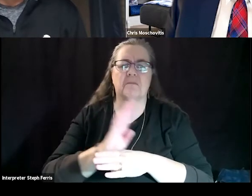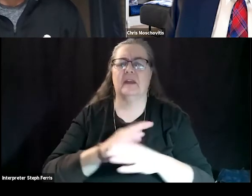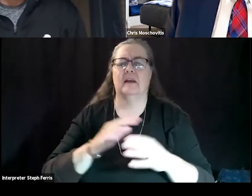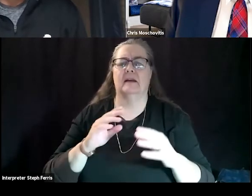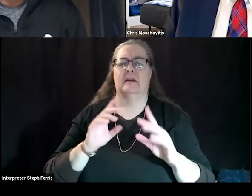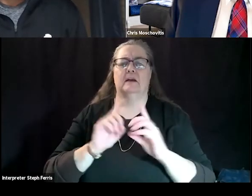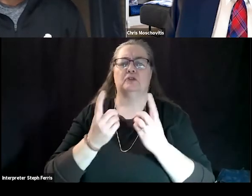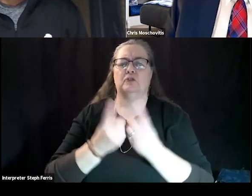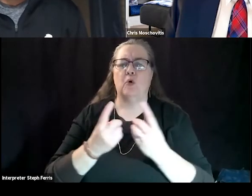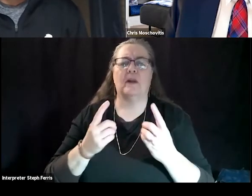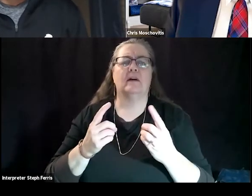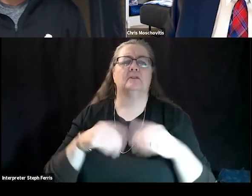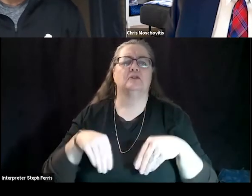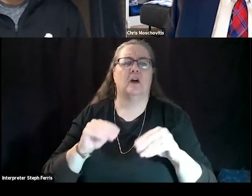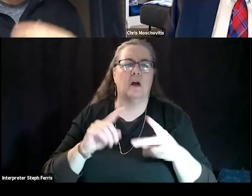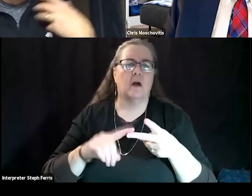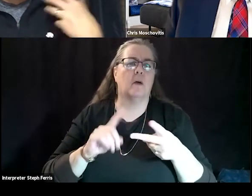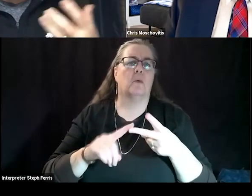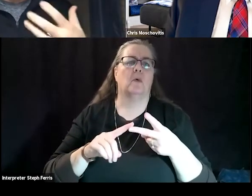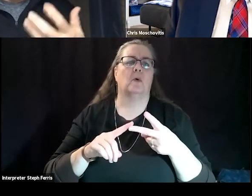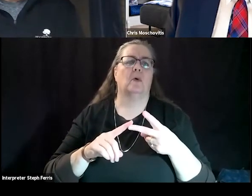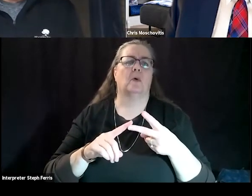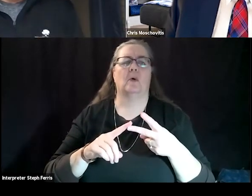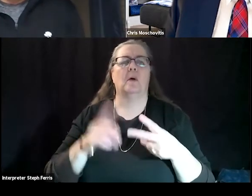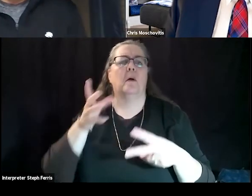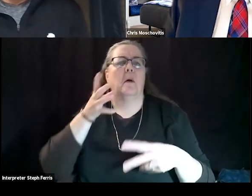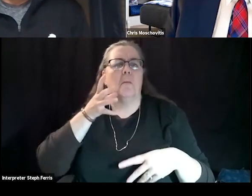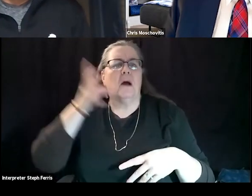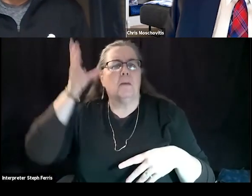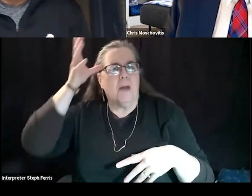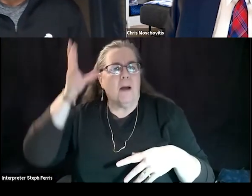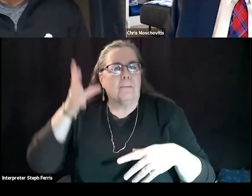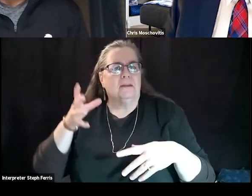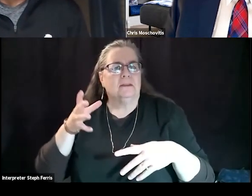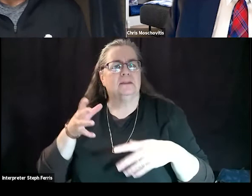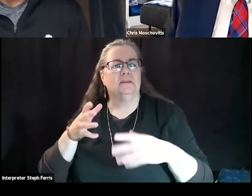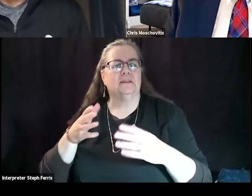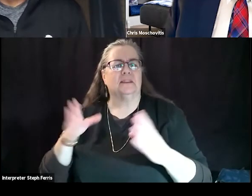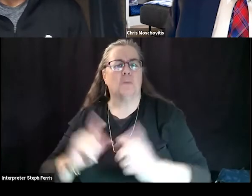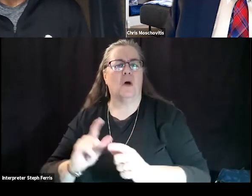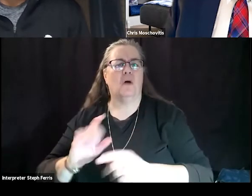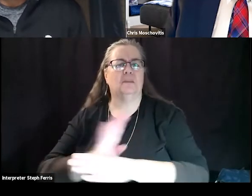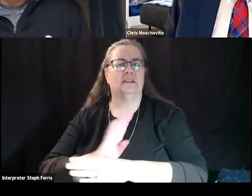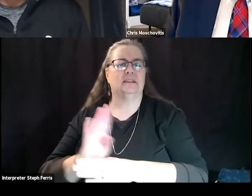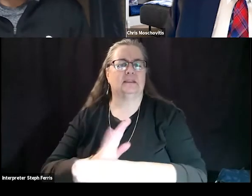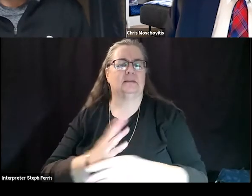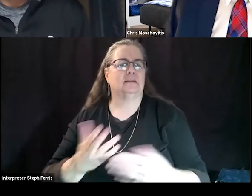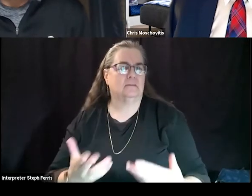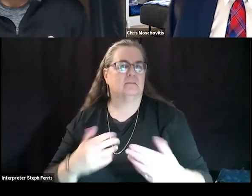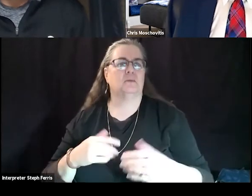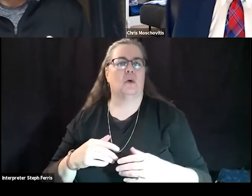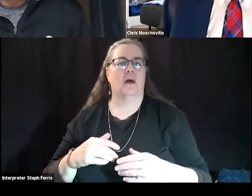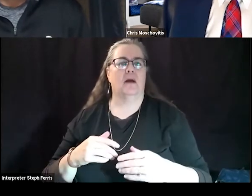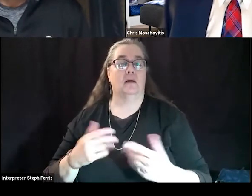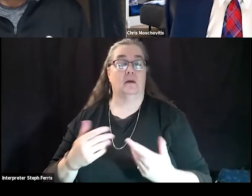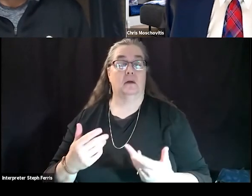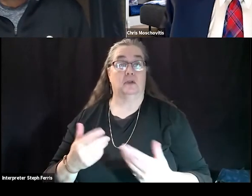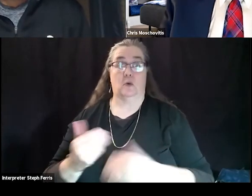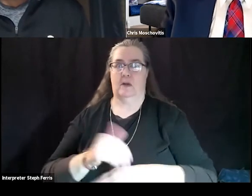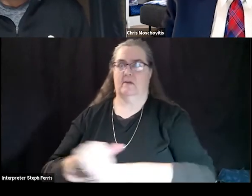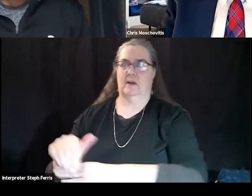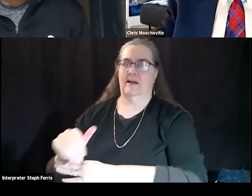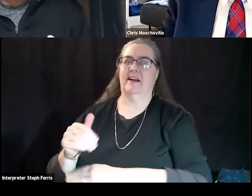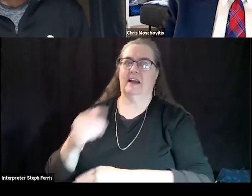can't afford this. How do we bridge that gap for them, right? And we've asked this question nightly on our seminar, right, to all of